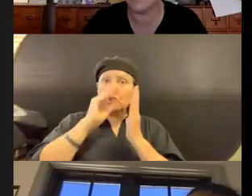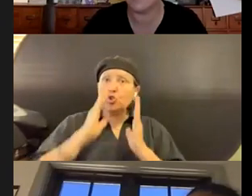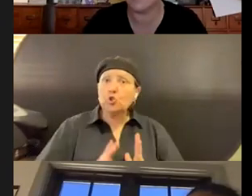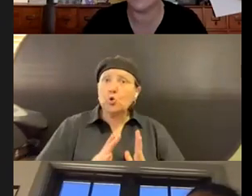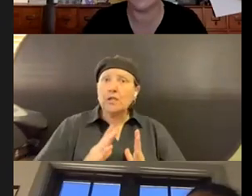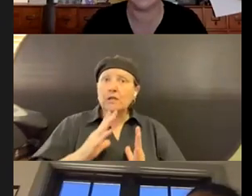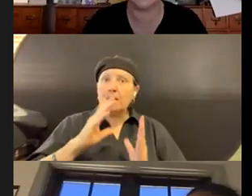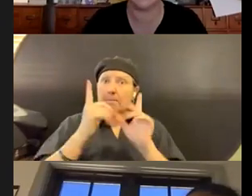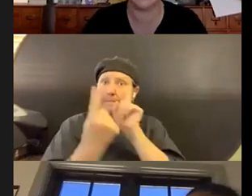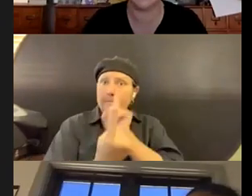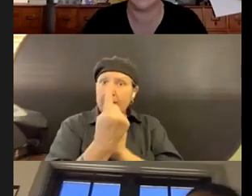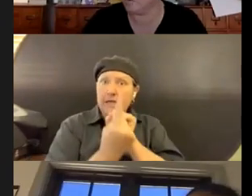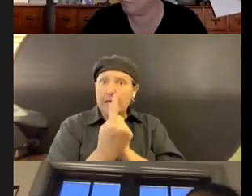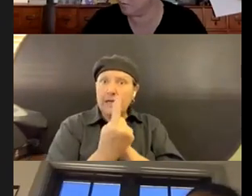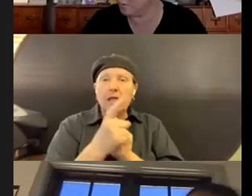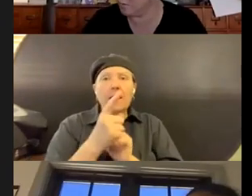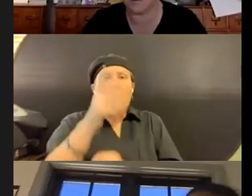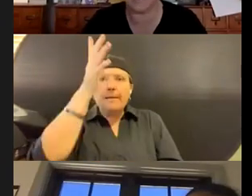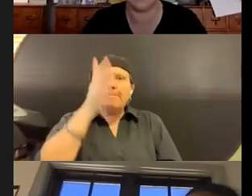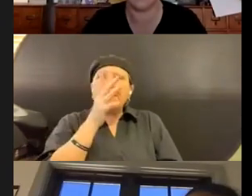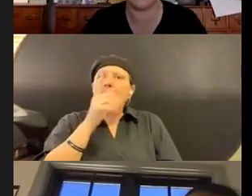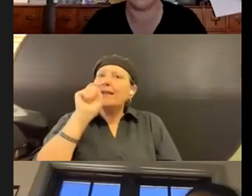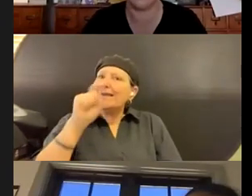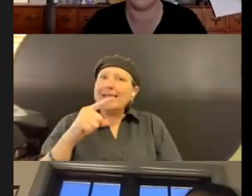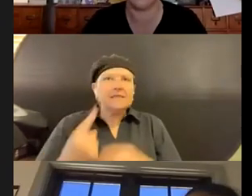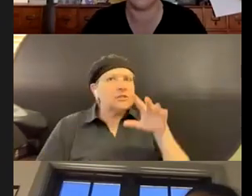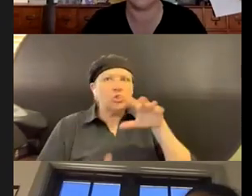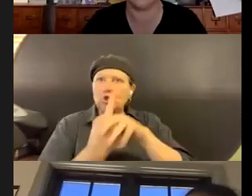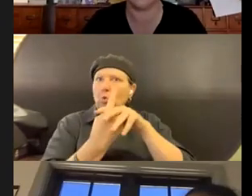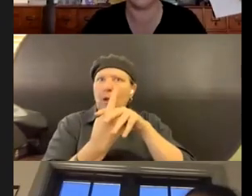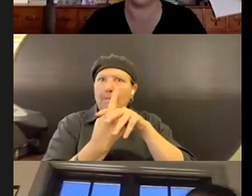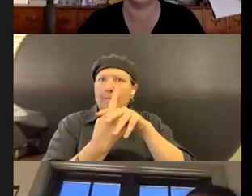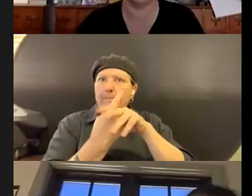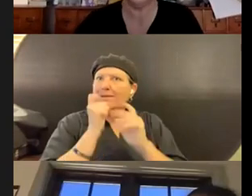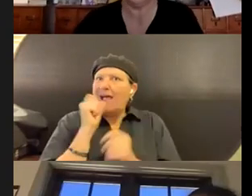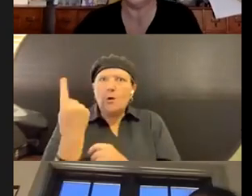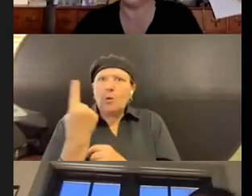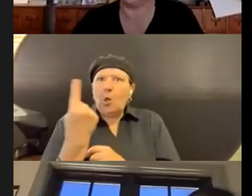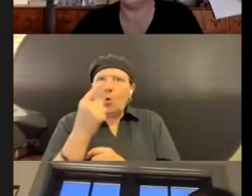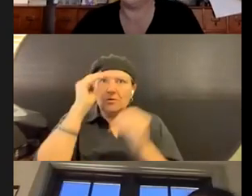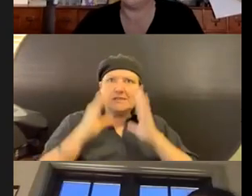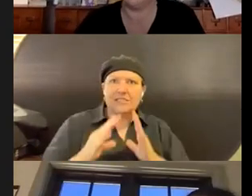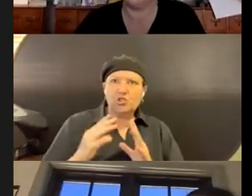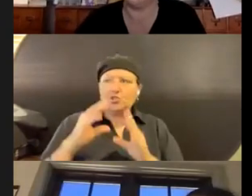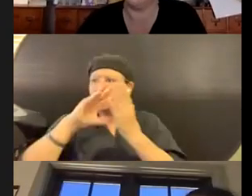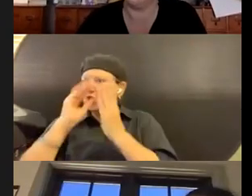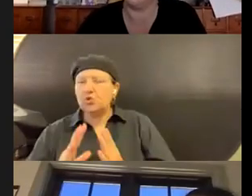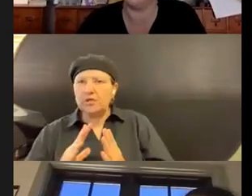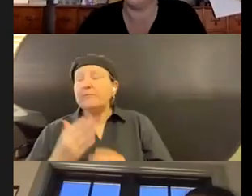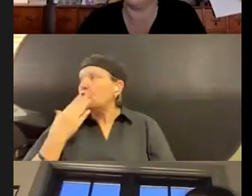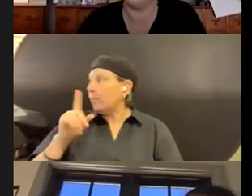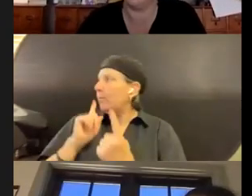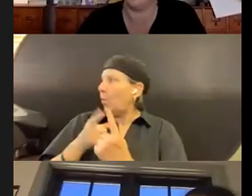there. So there won't be a time when it's just the student and the teacher. Thank you. Good point. I didn't think about that from that perspective. But